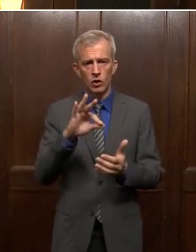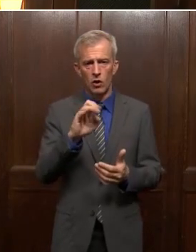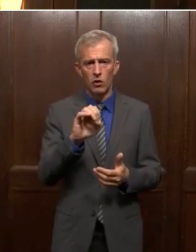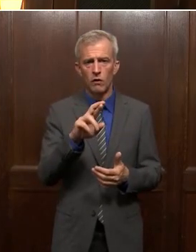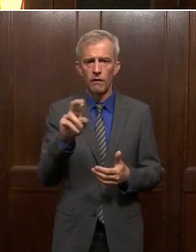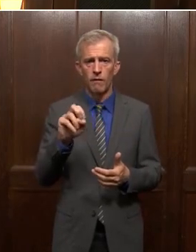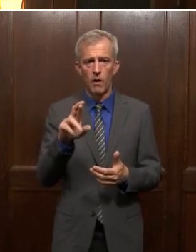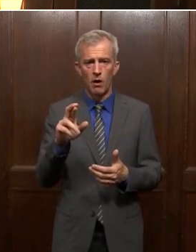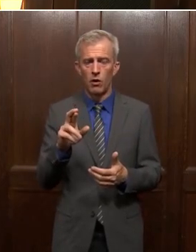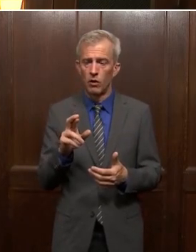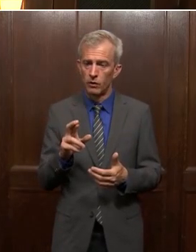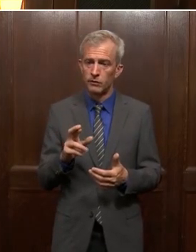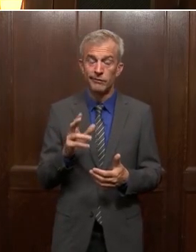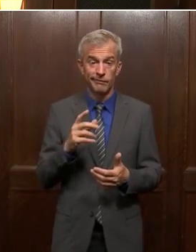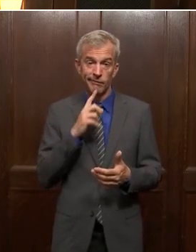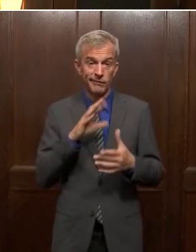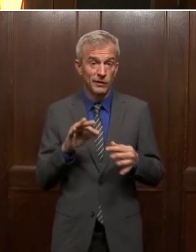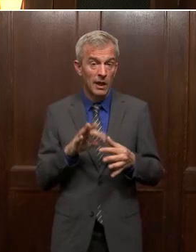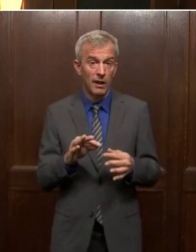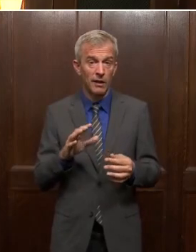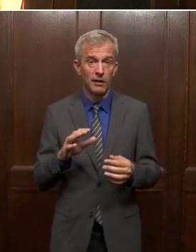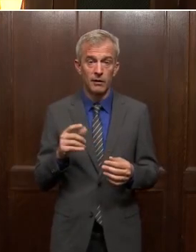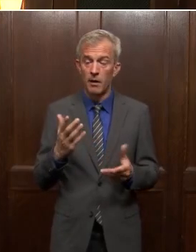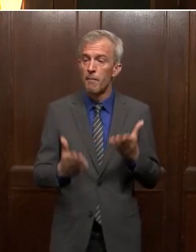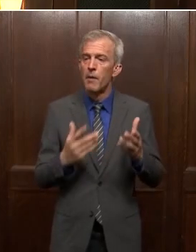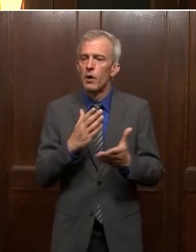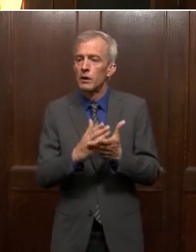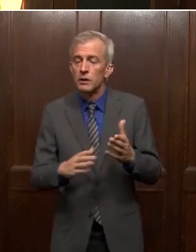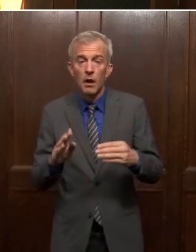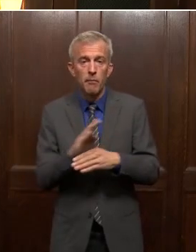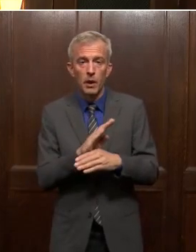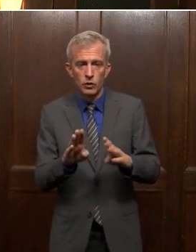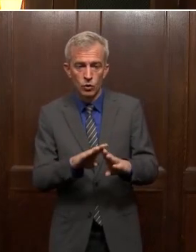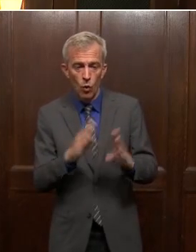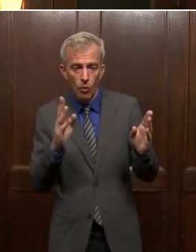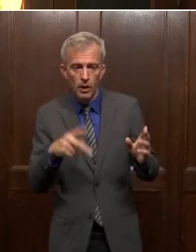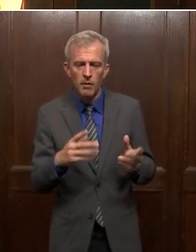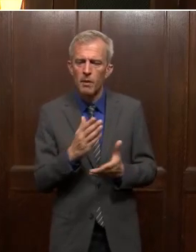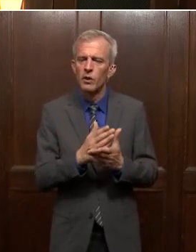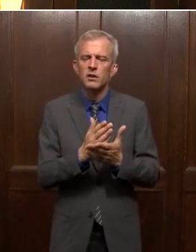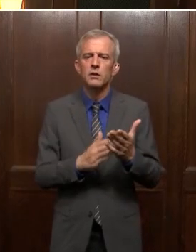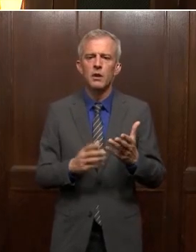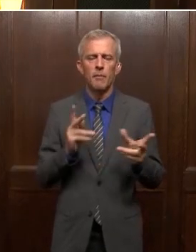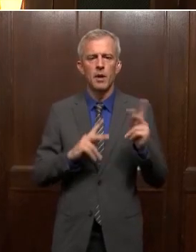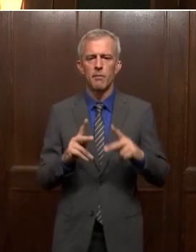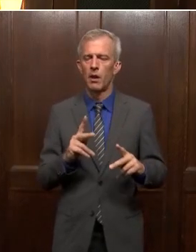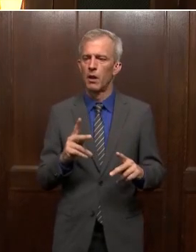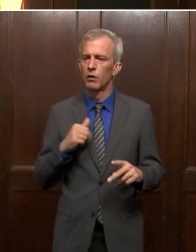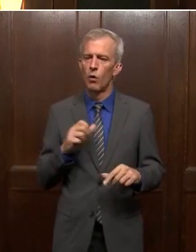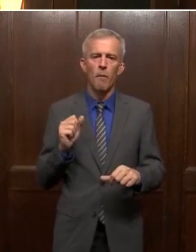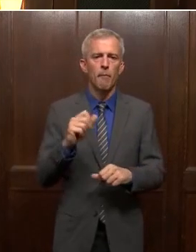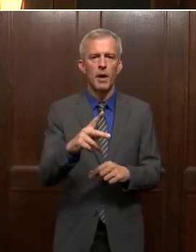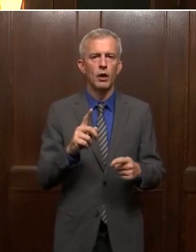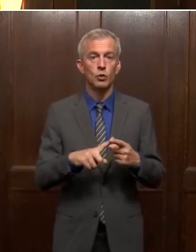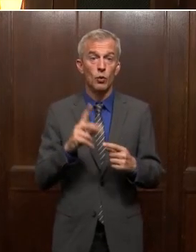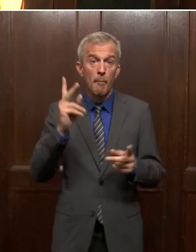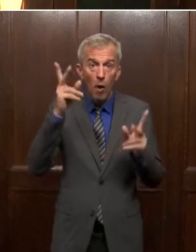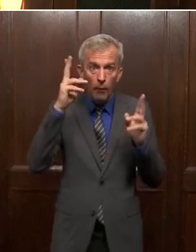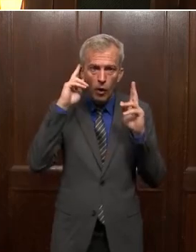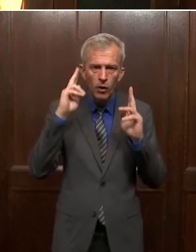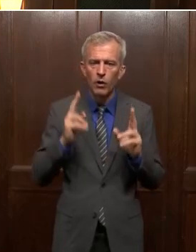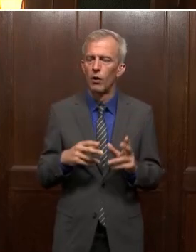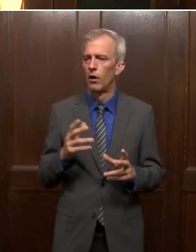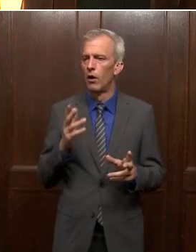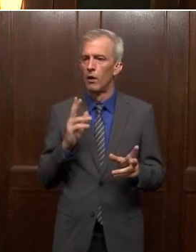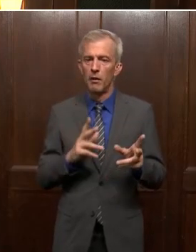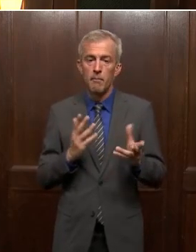in coming weeks where maybe there's some more retail that opens up. Maybe there's some distancing. Maybe people can go back to the barber. Maybe people